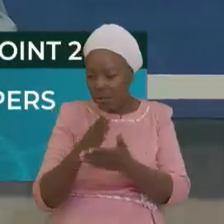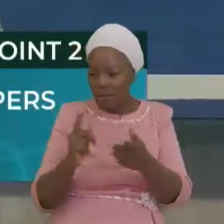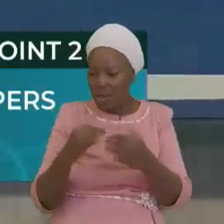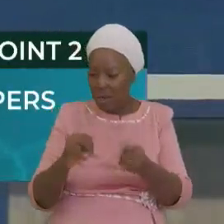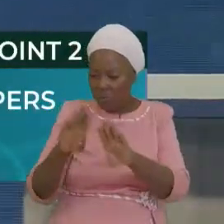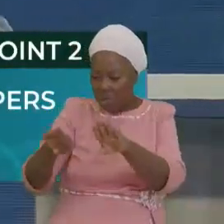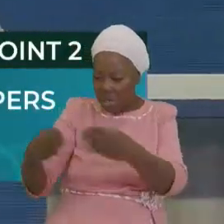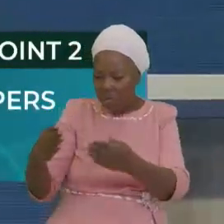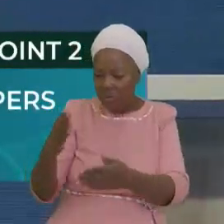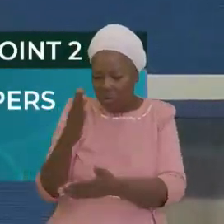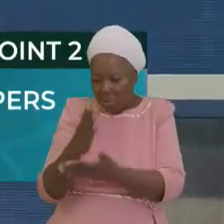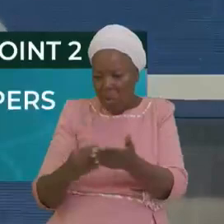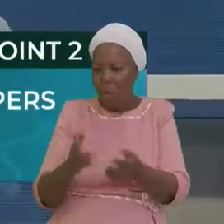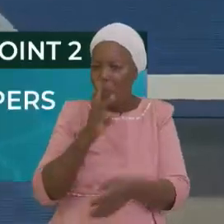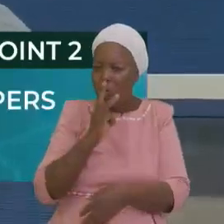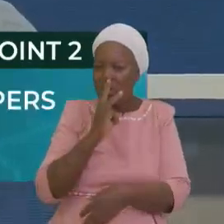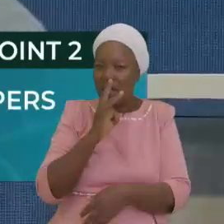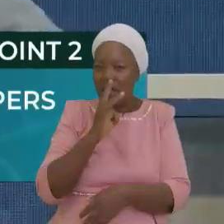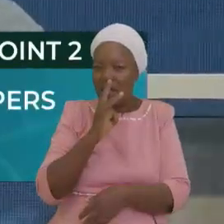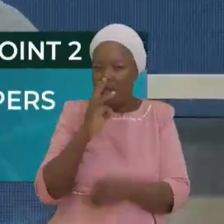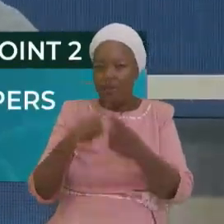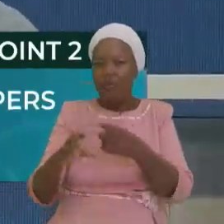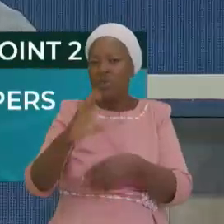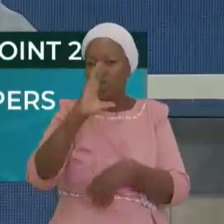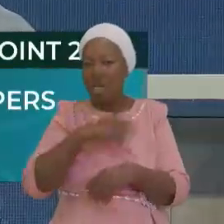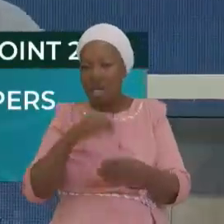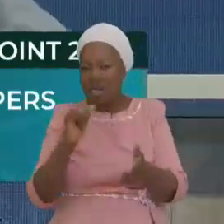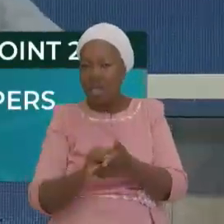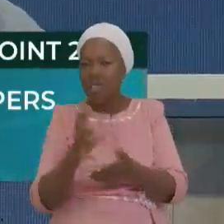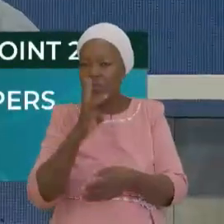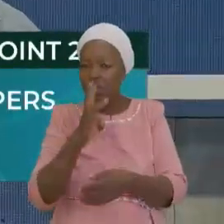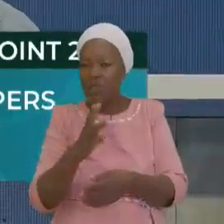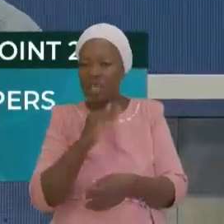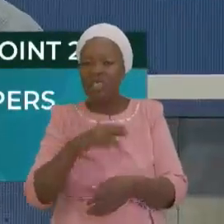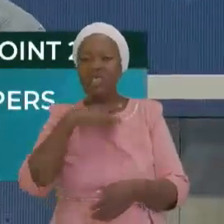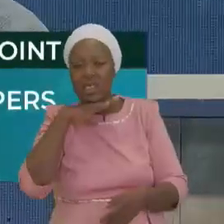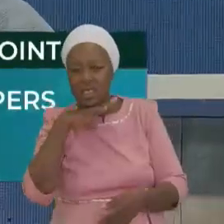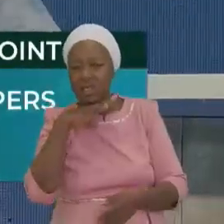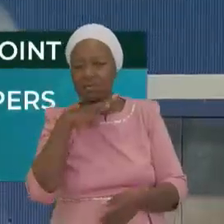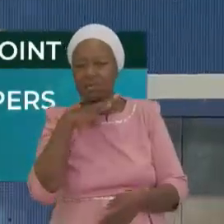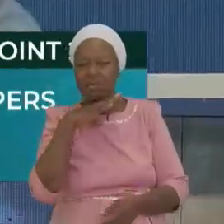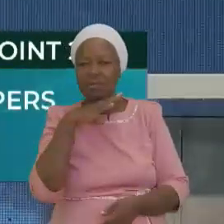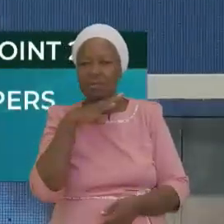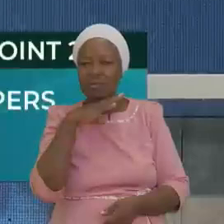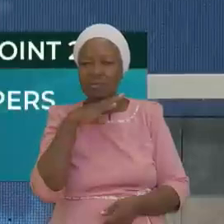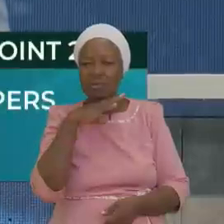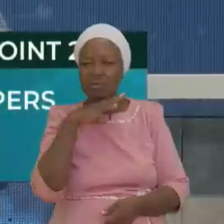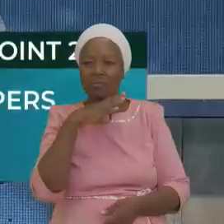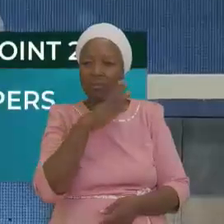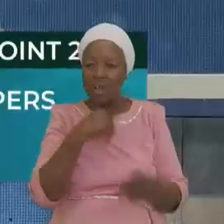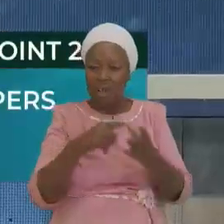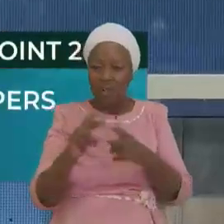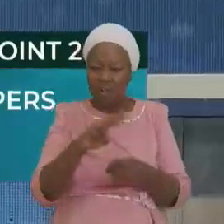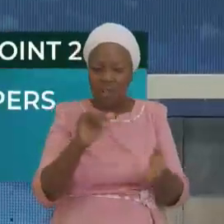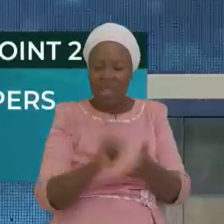some water. That water had been contaminated, and he used that